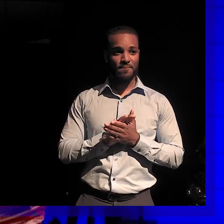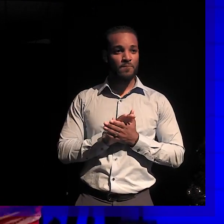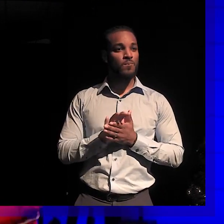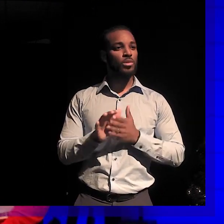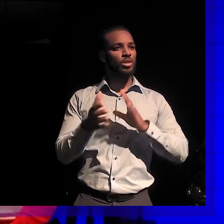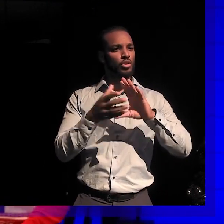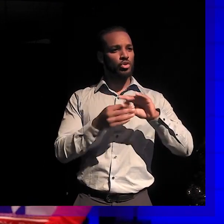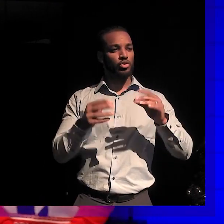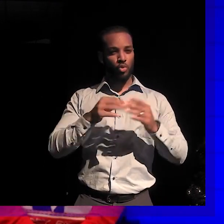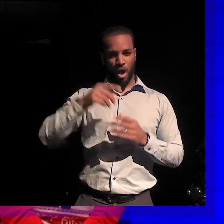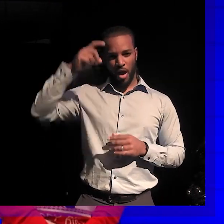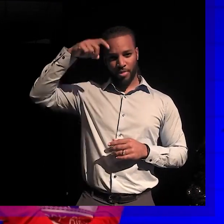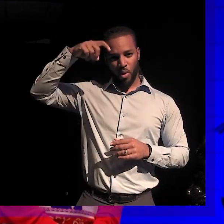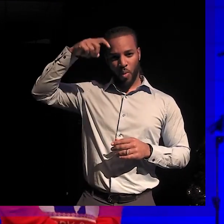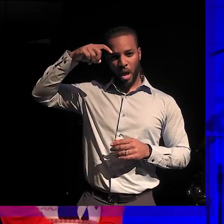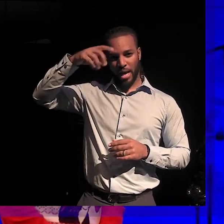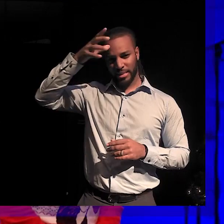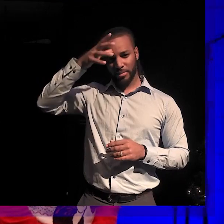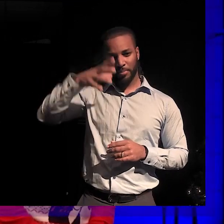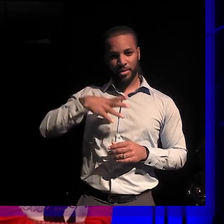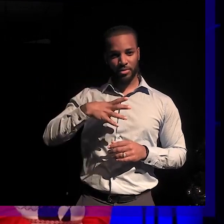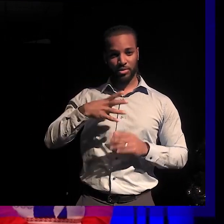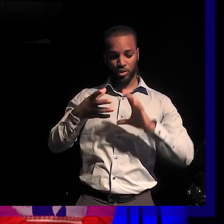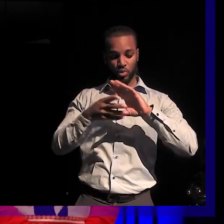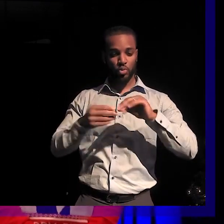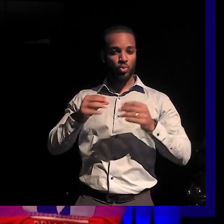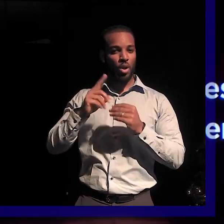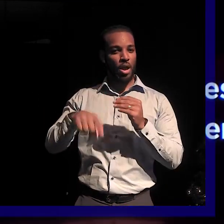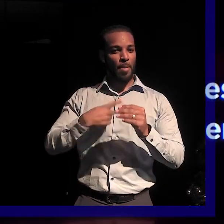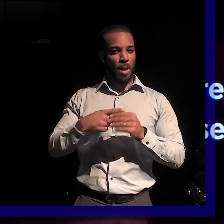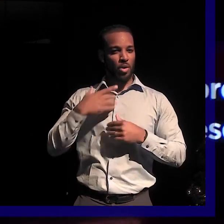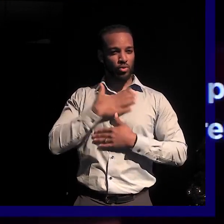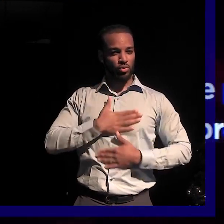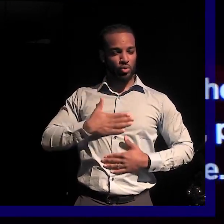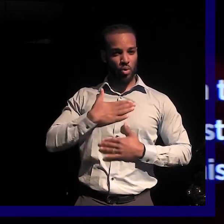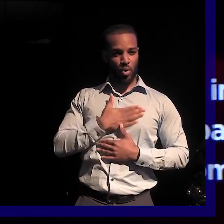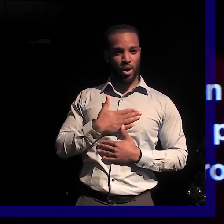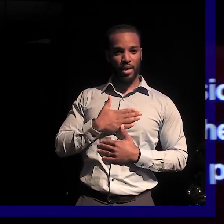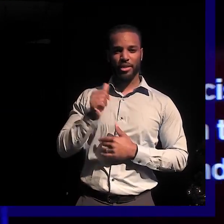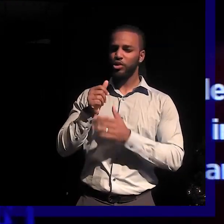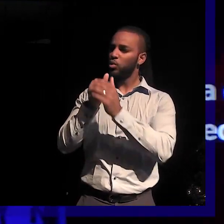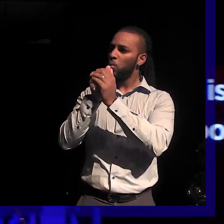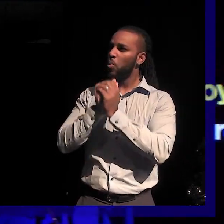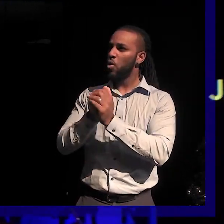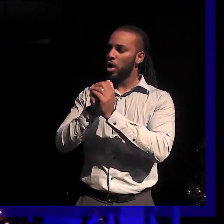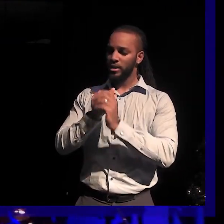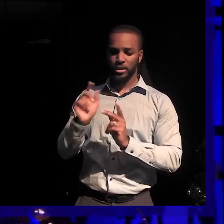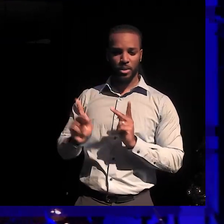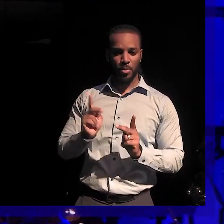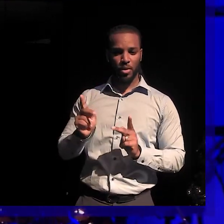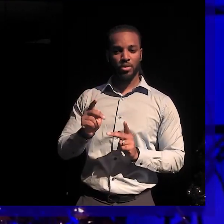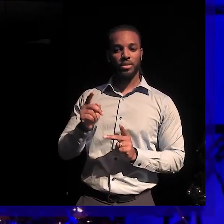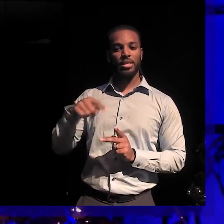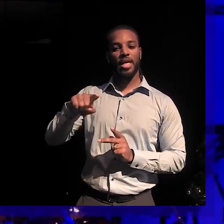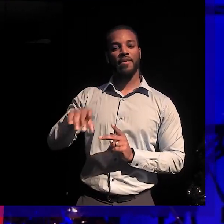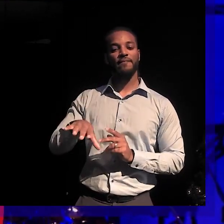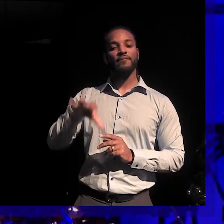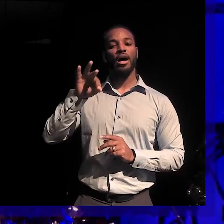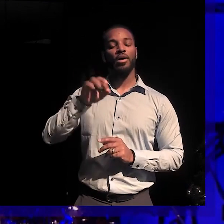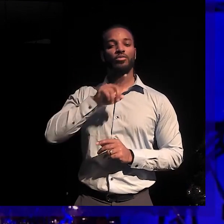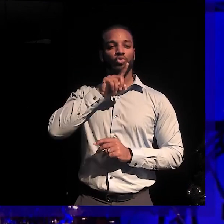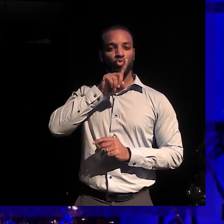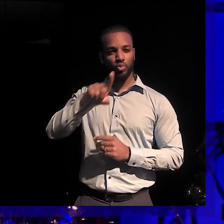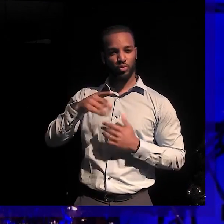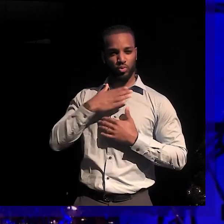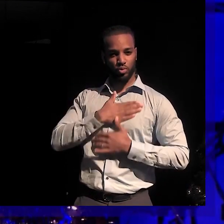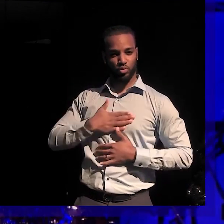The story of the wise men is a story of joy. The story of the wise men is worshipers who found true